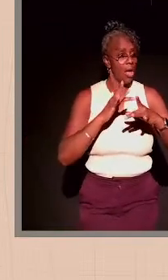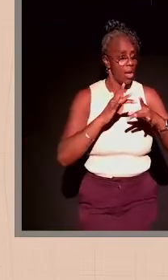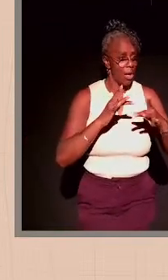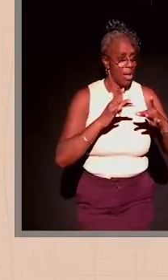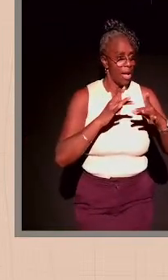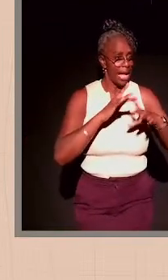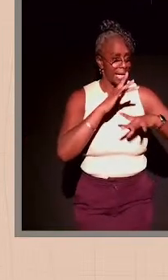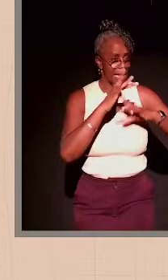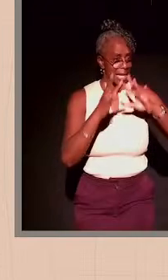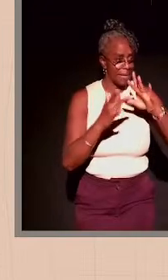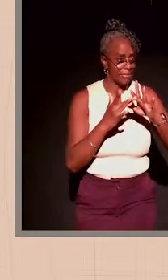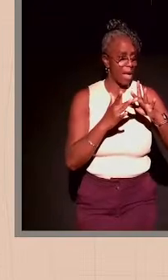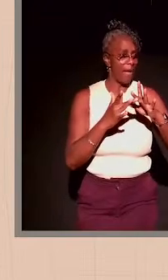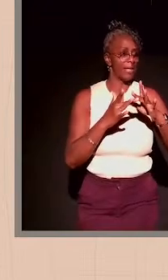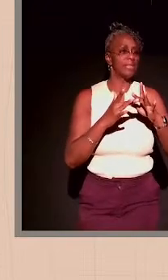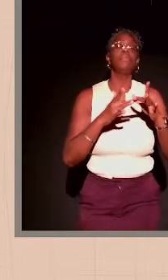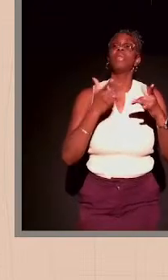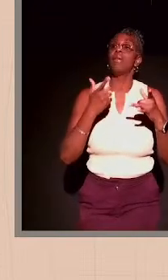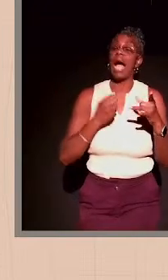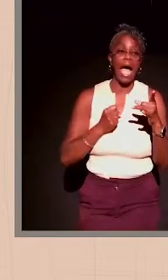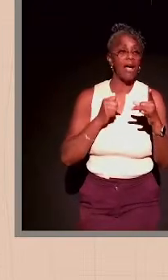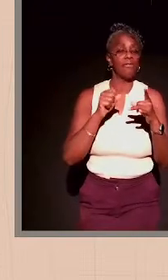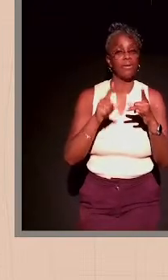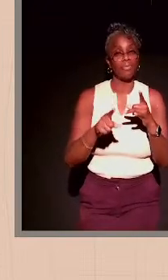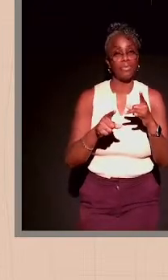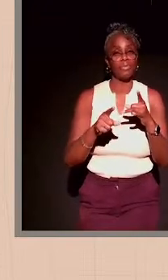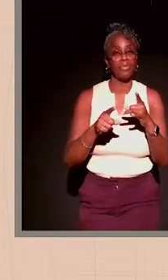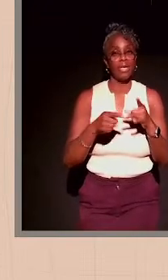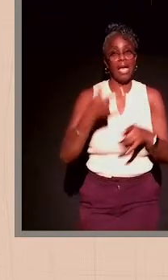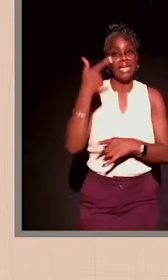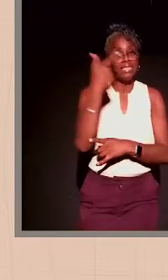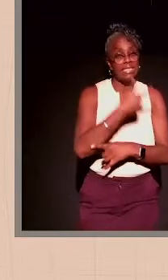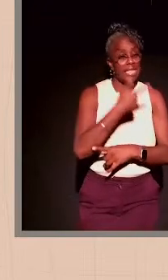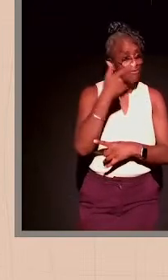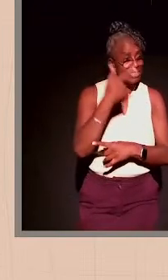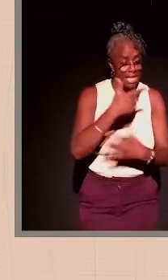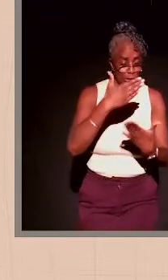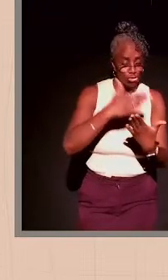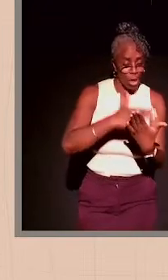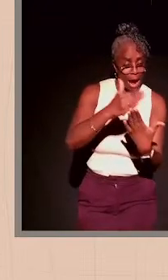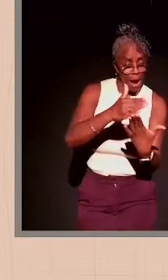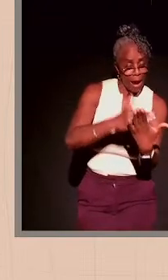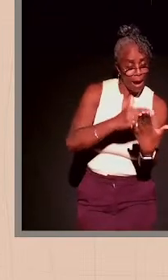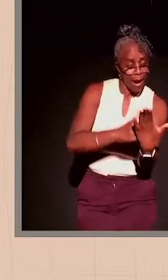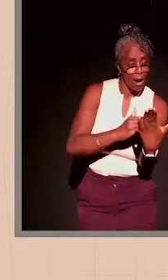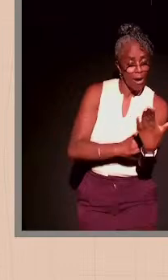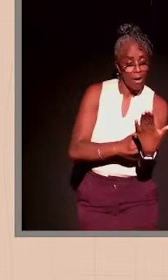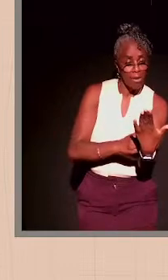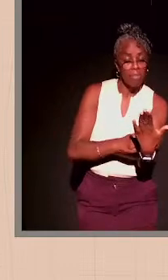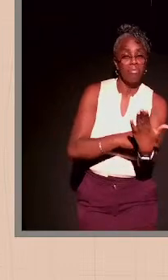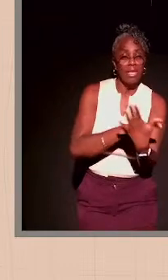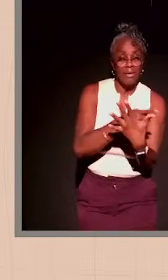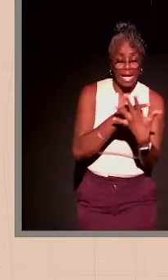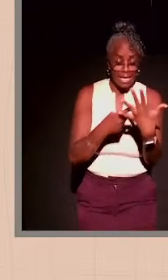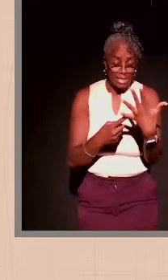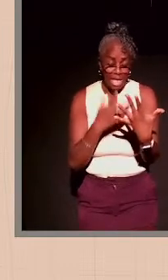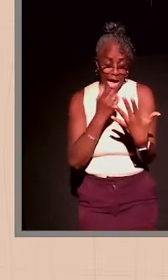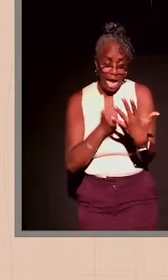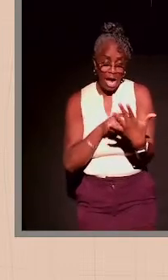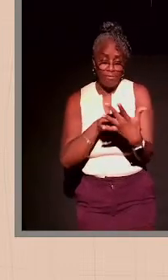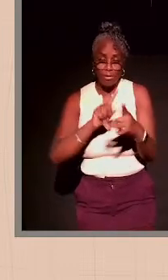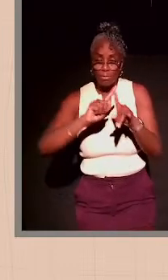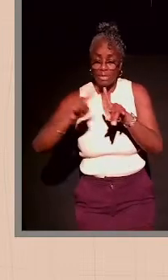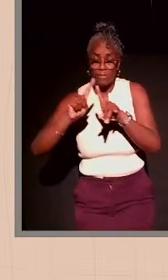album that has 17 tracks, each of which feature a